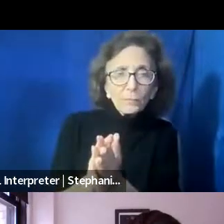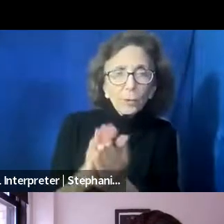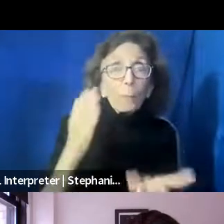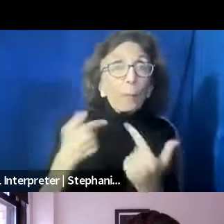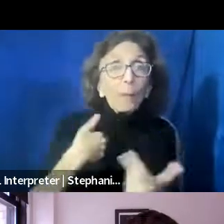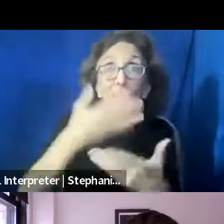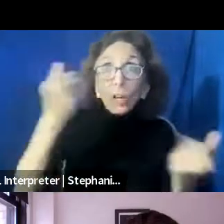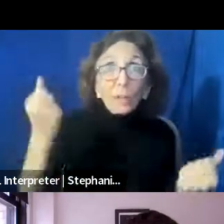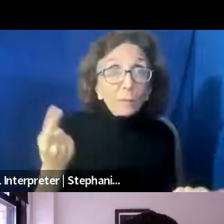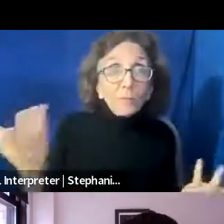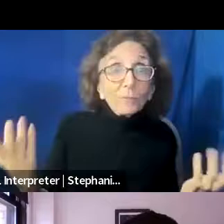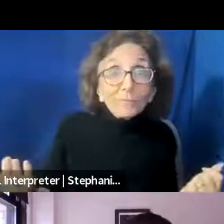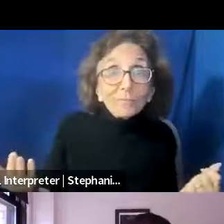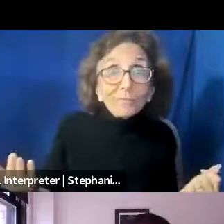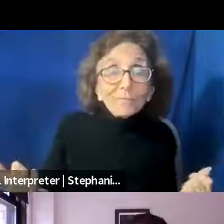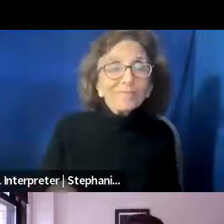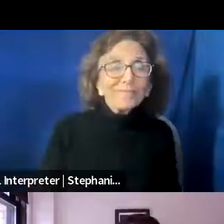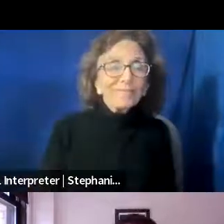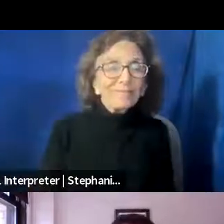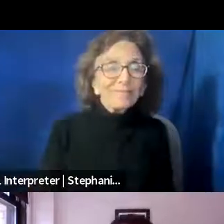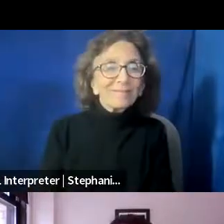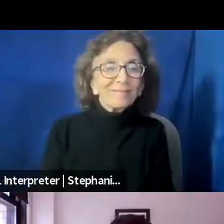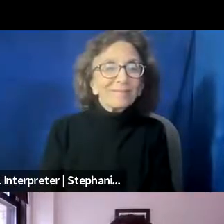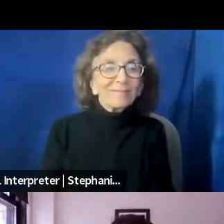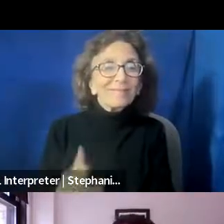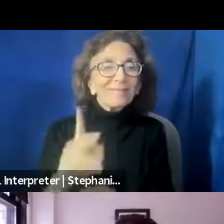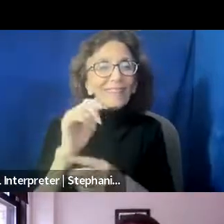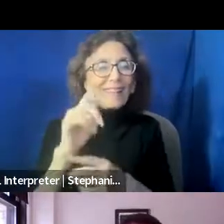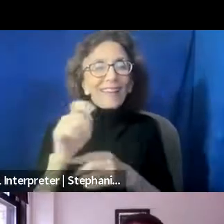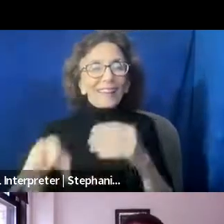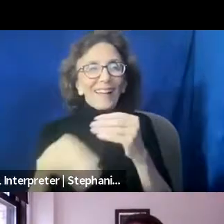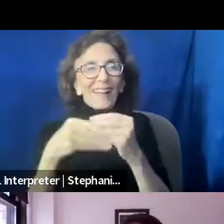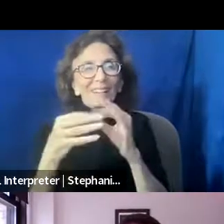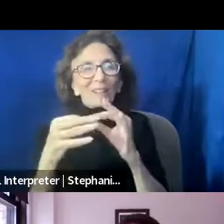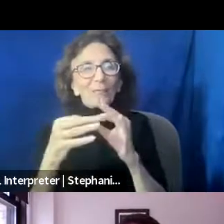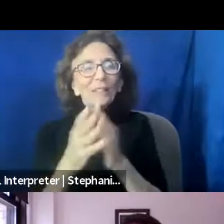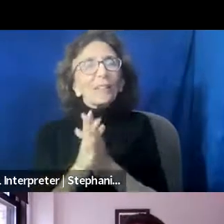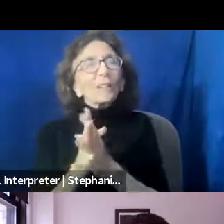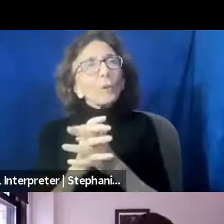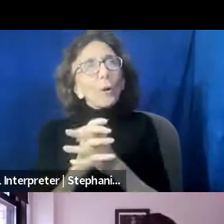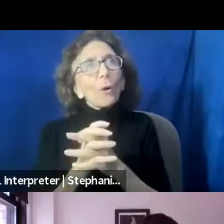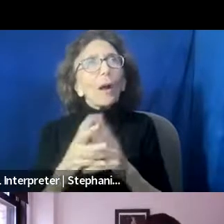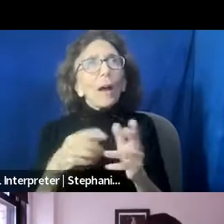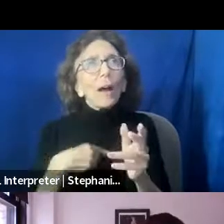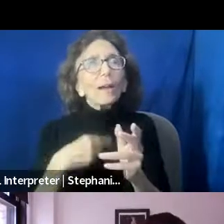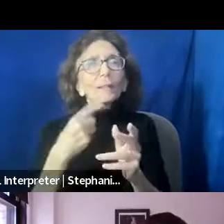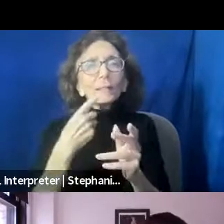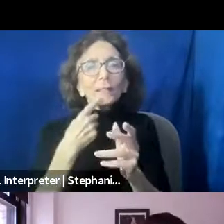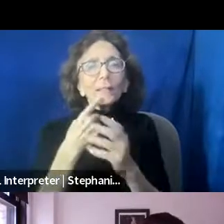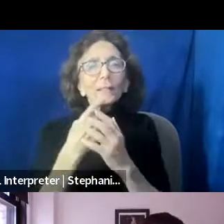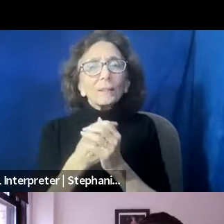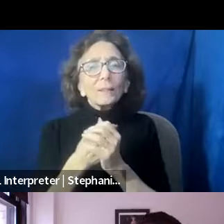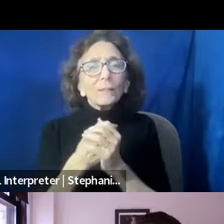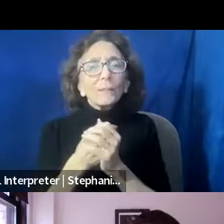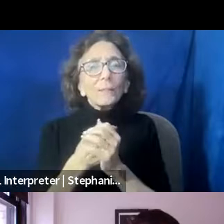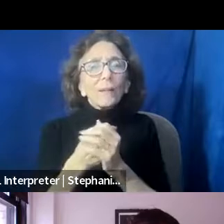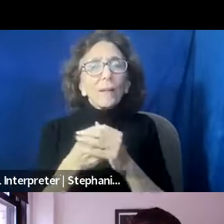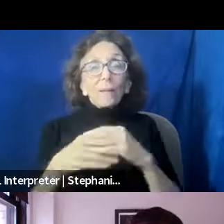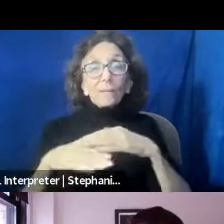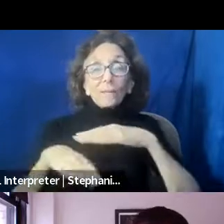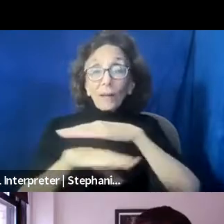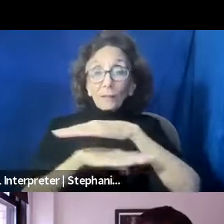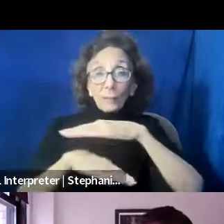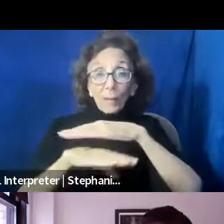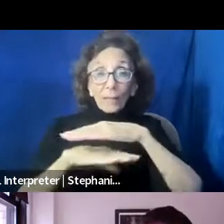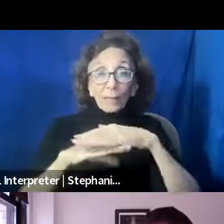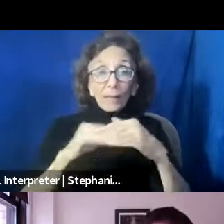to say something that's important. No, I mean, I would just add to that I think fundamentally the shift in